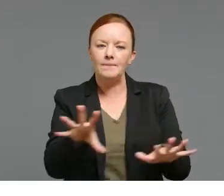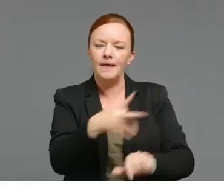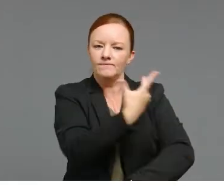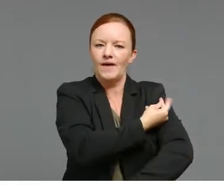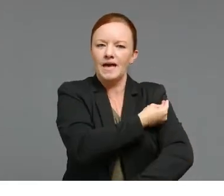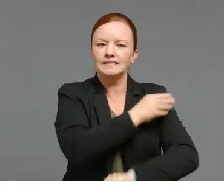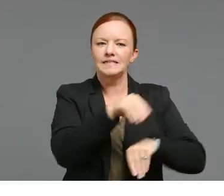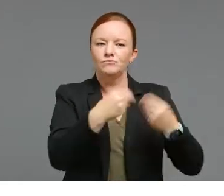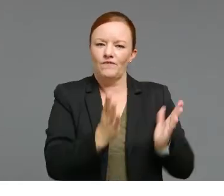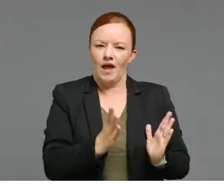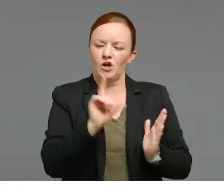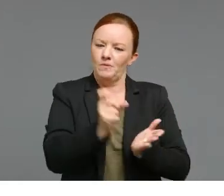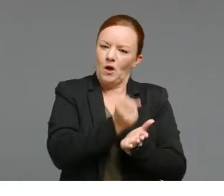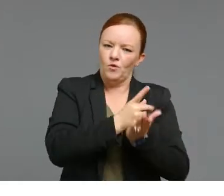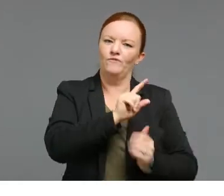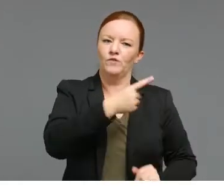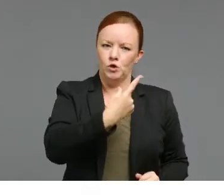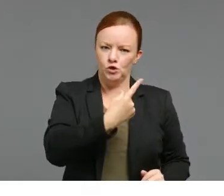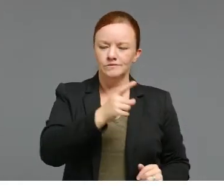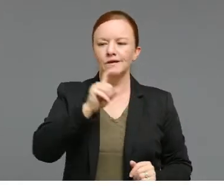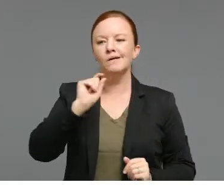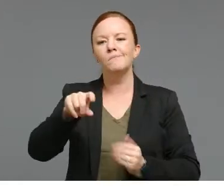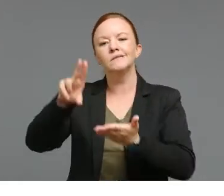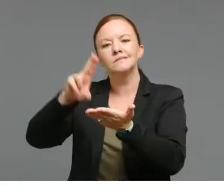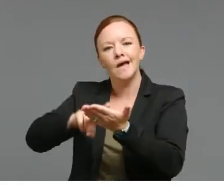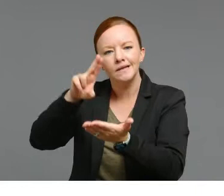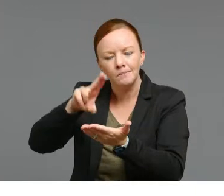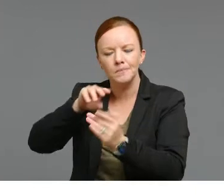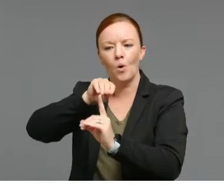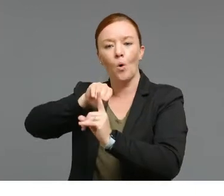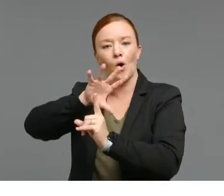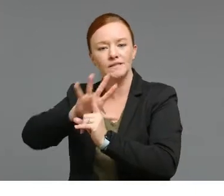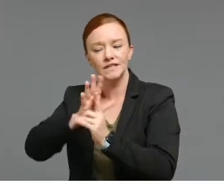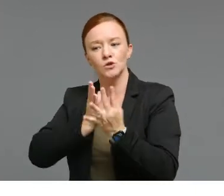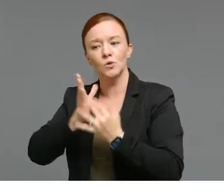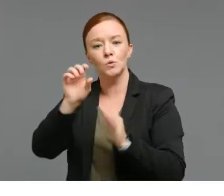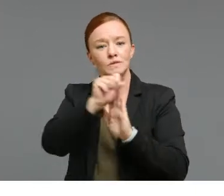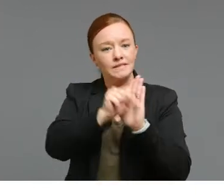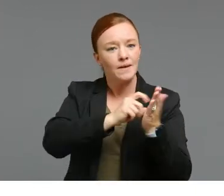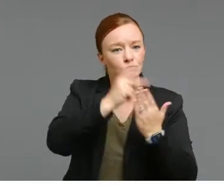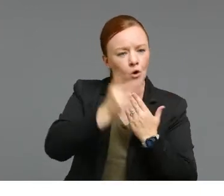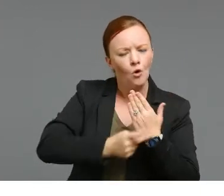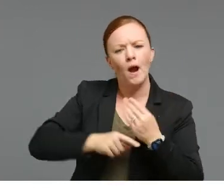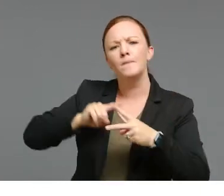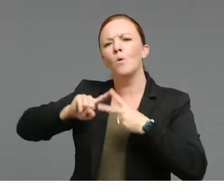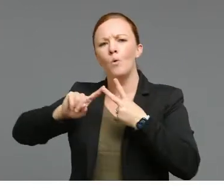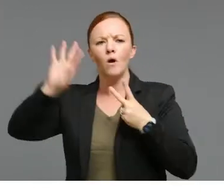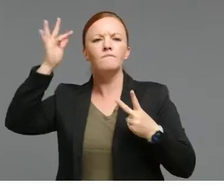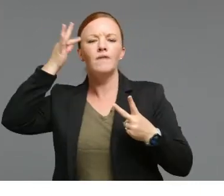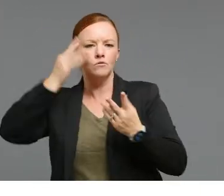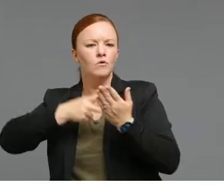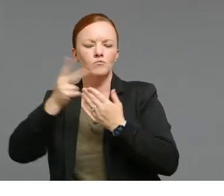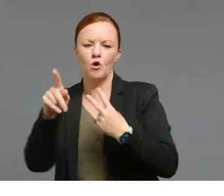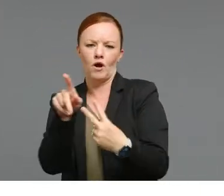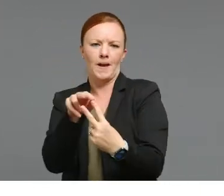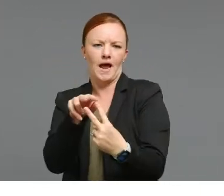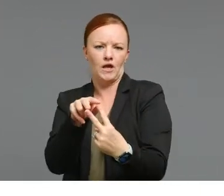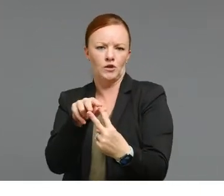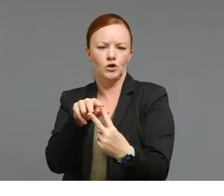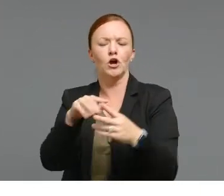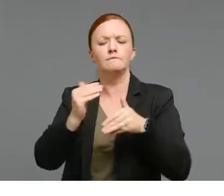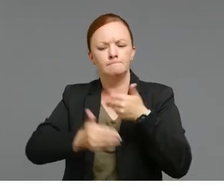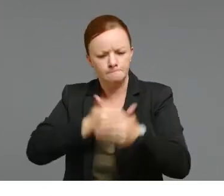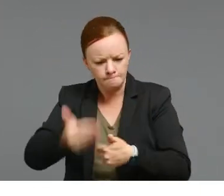state or with the federal program in order to be eligible to order vaccine. So we do have